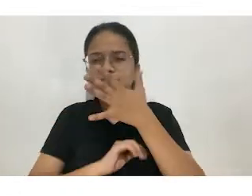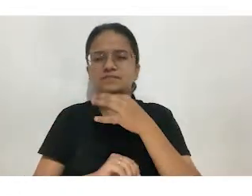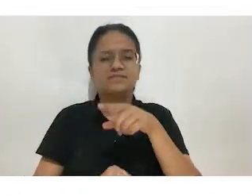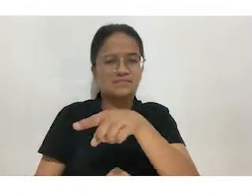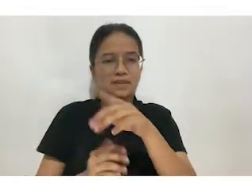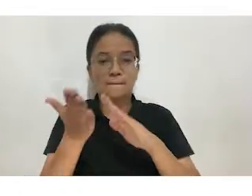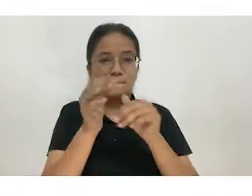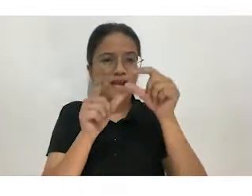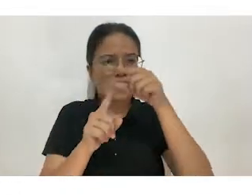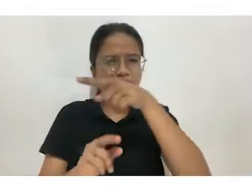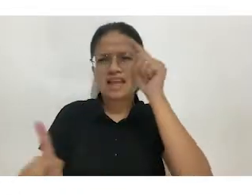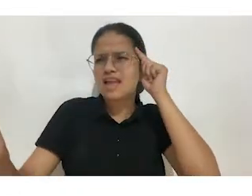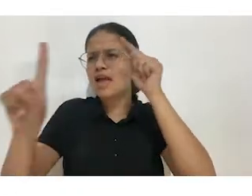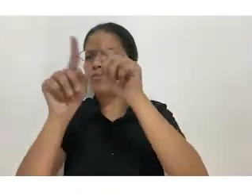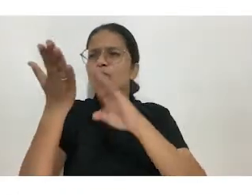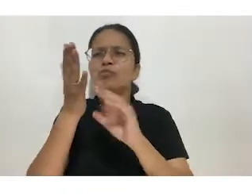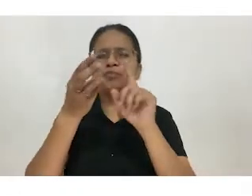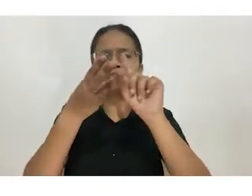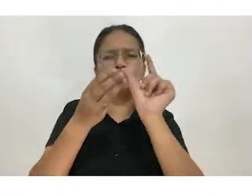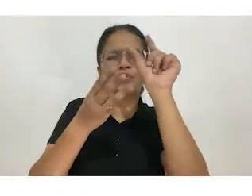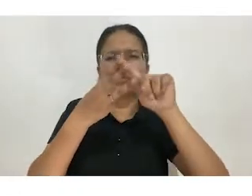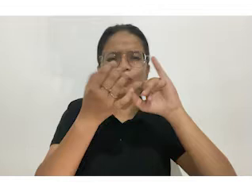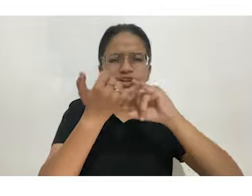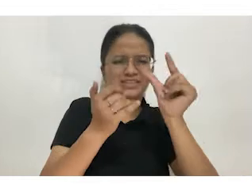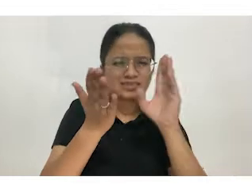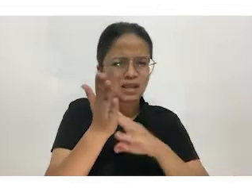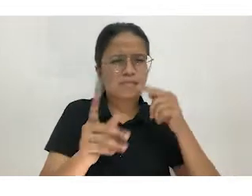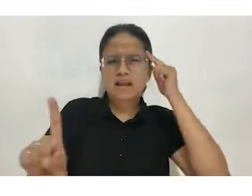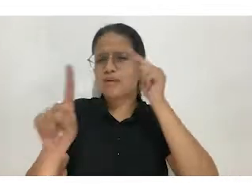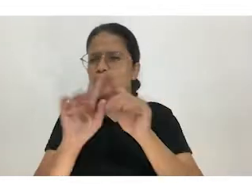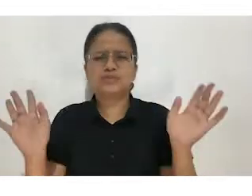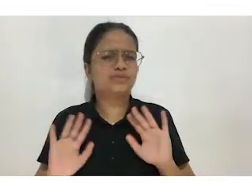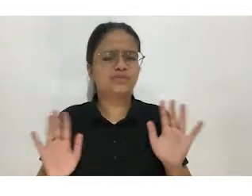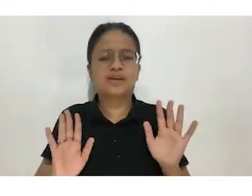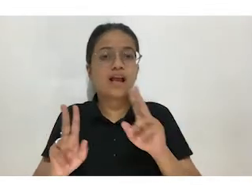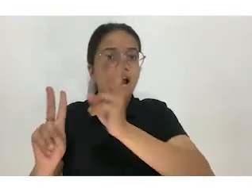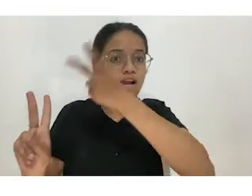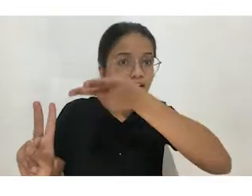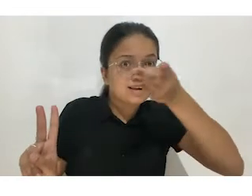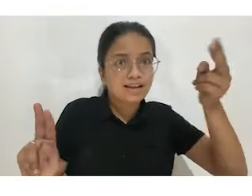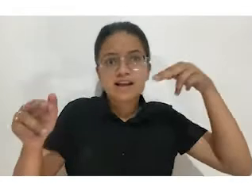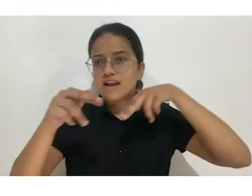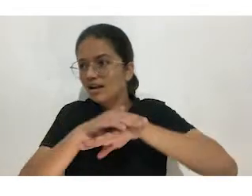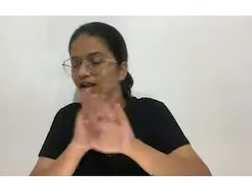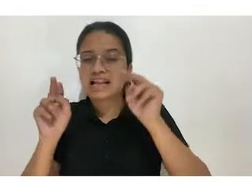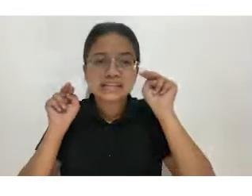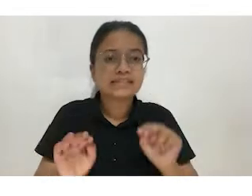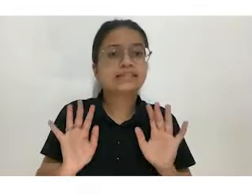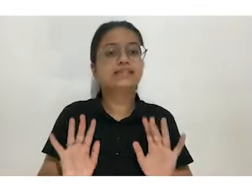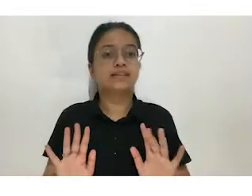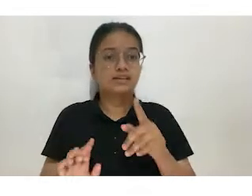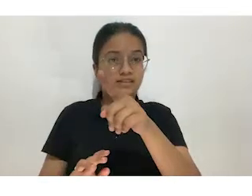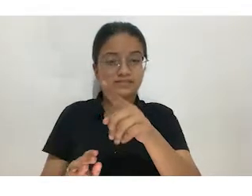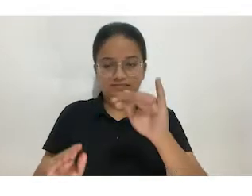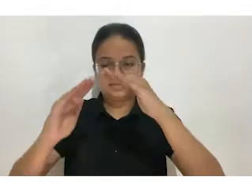is not just building a museum. I think MAP hopes to be a catalyst of change in this sector. This building